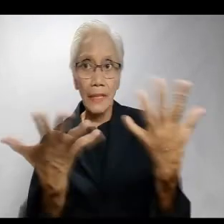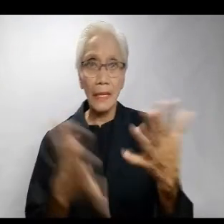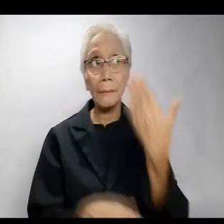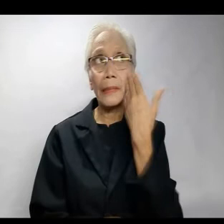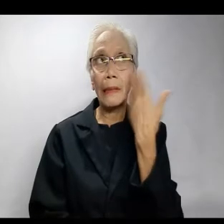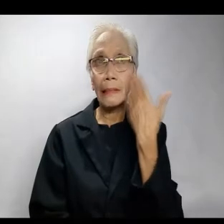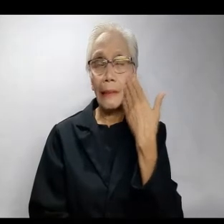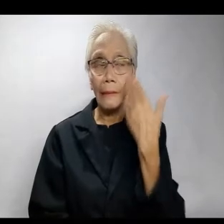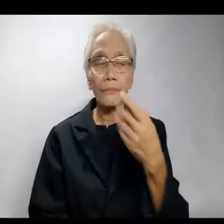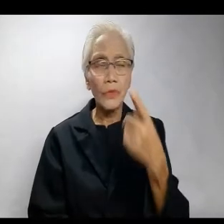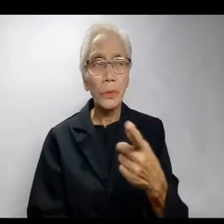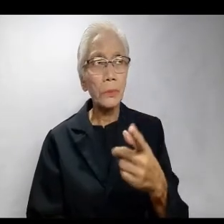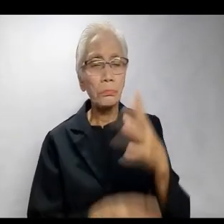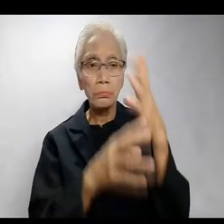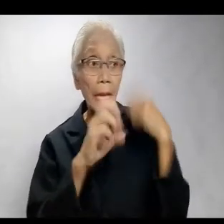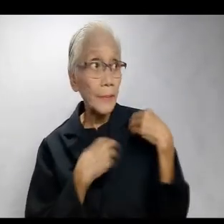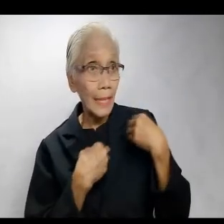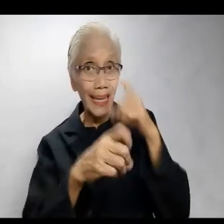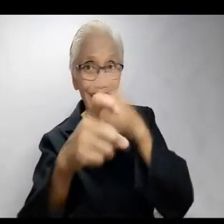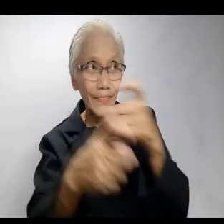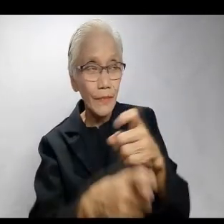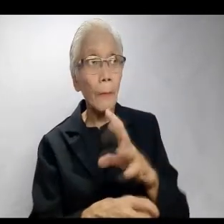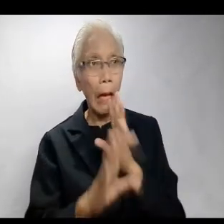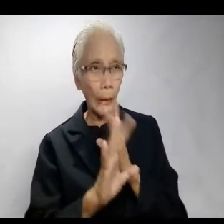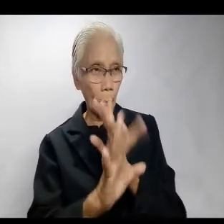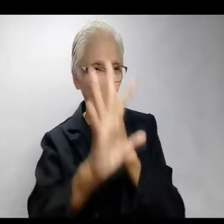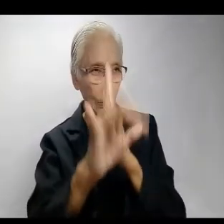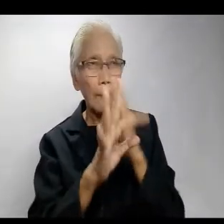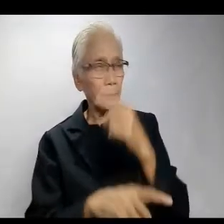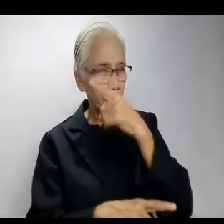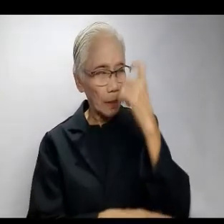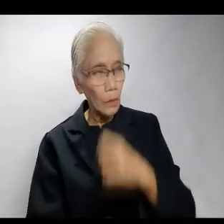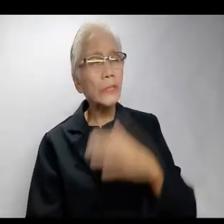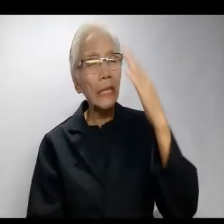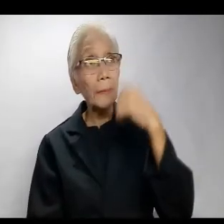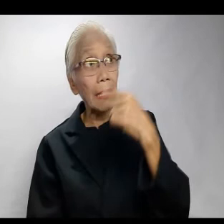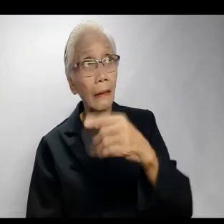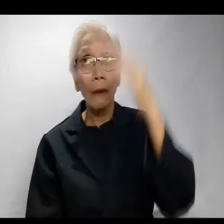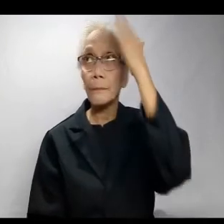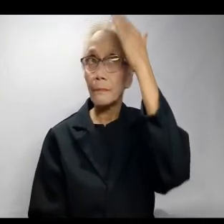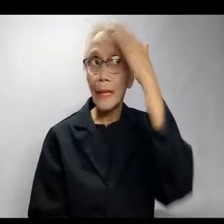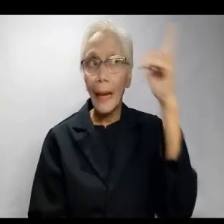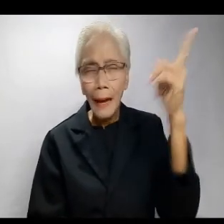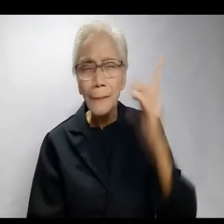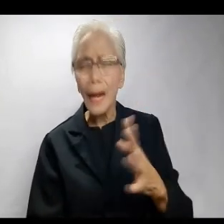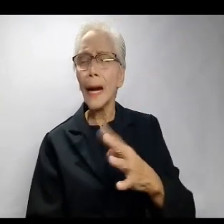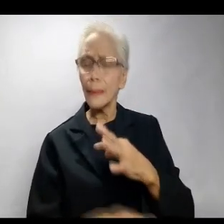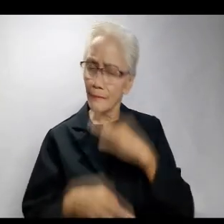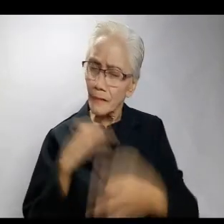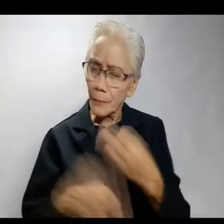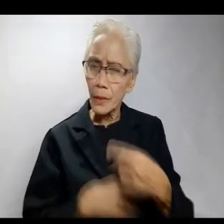pseudo-religious therapies, like pretending to receive the gift of tongues maybe because I feel favored by